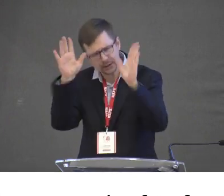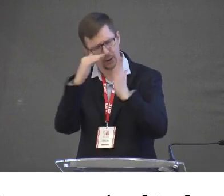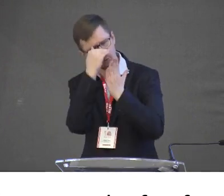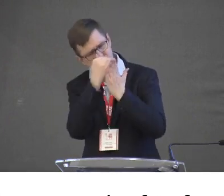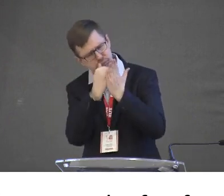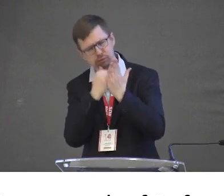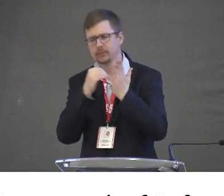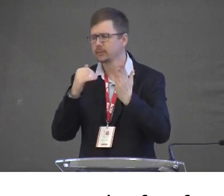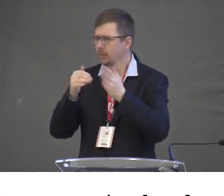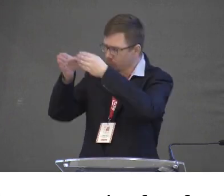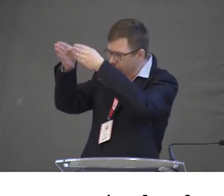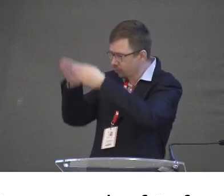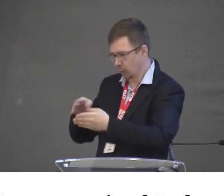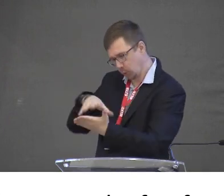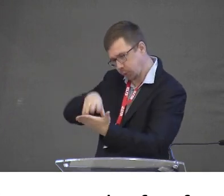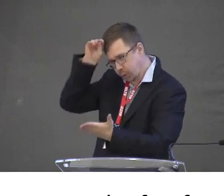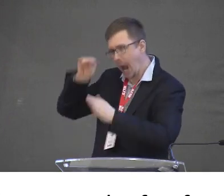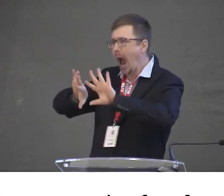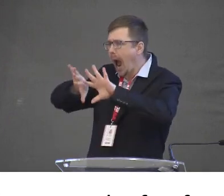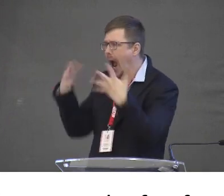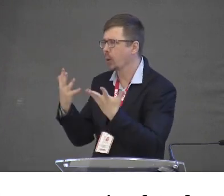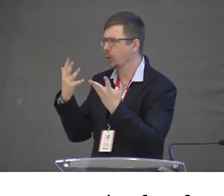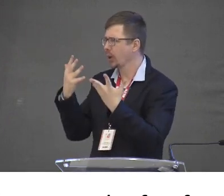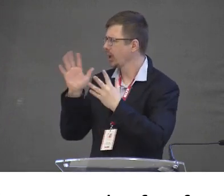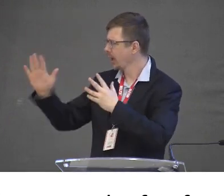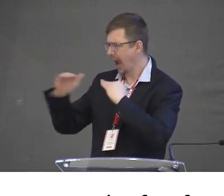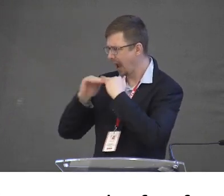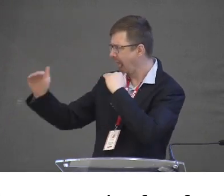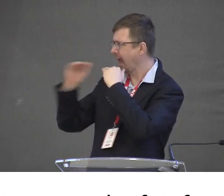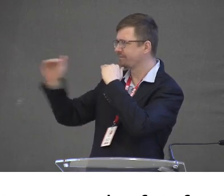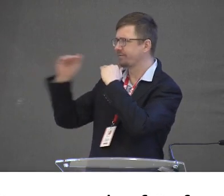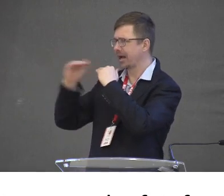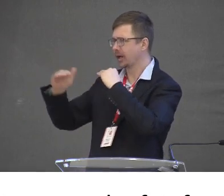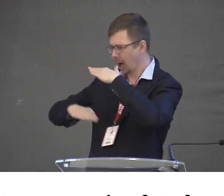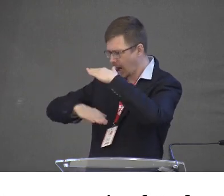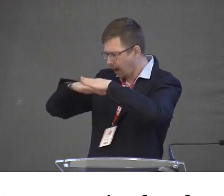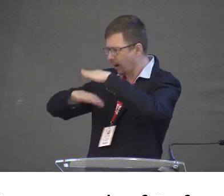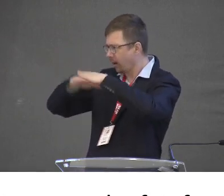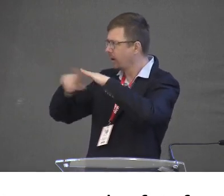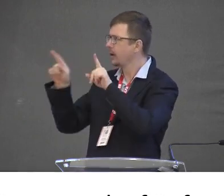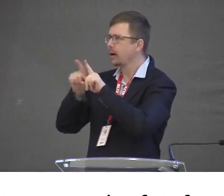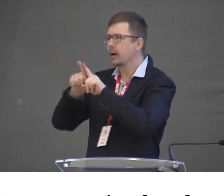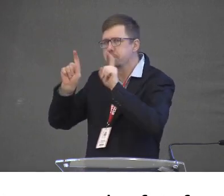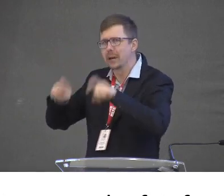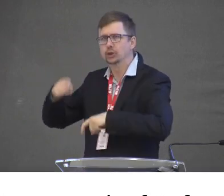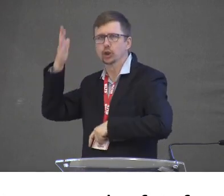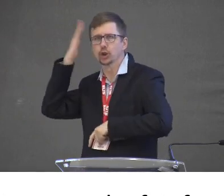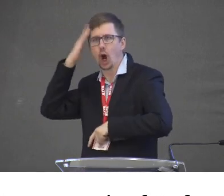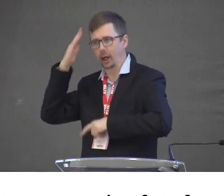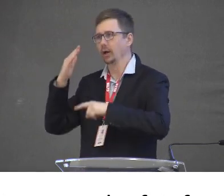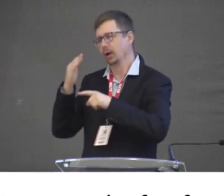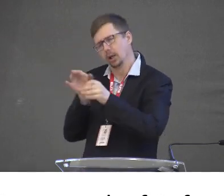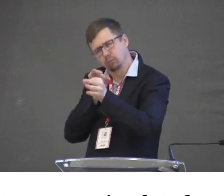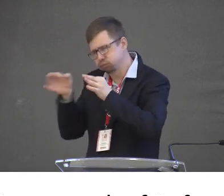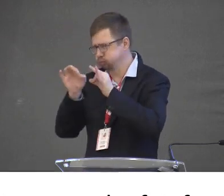It explains in depth, very clearly, how what